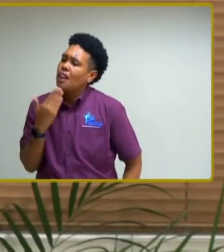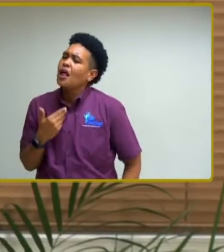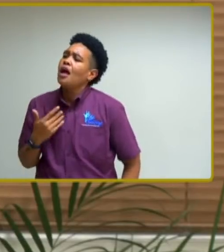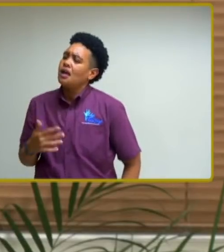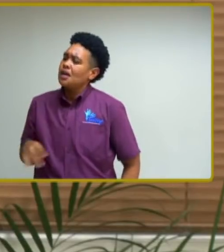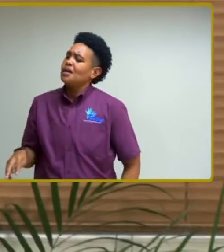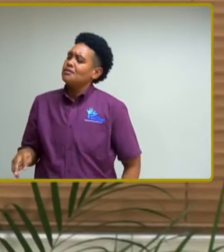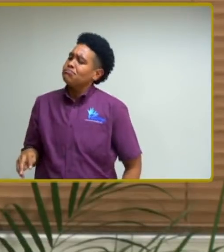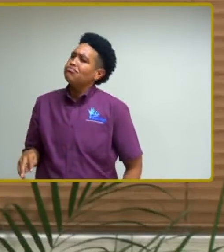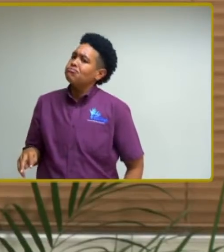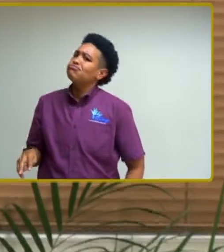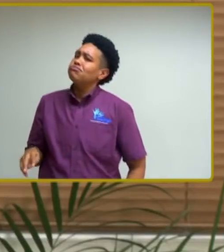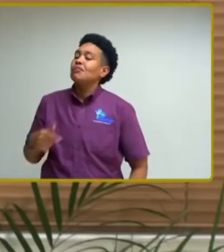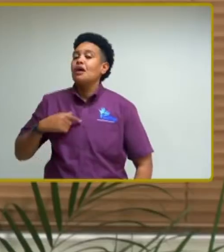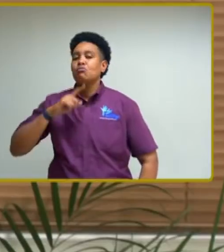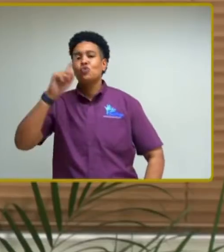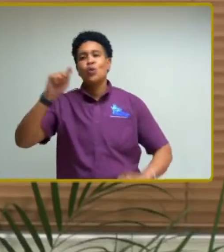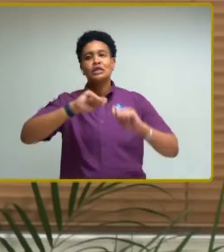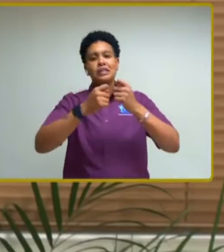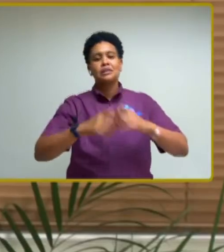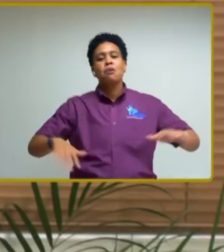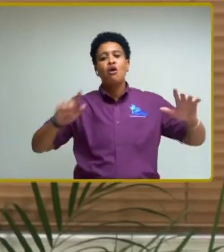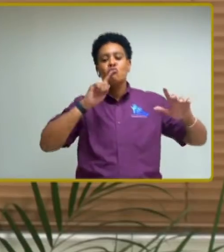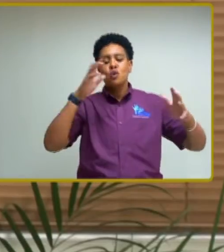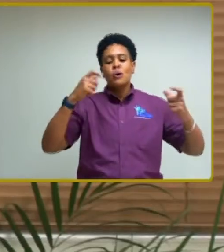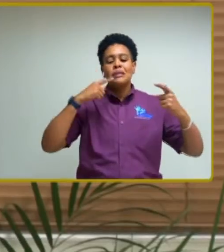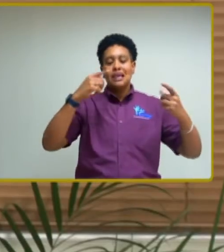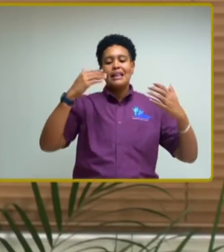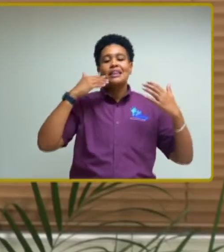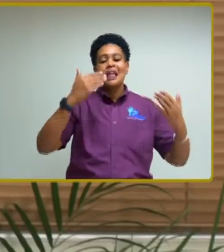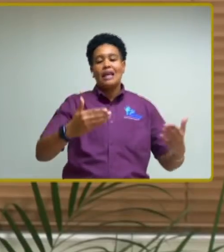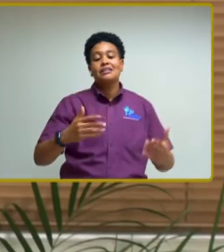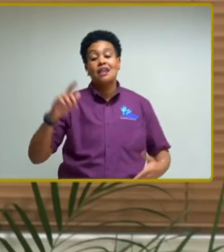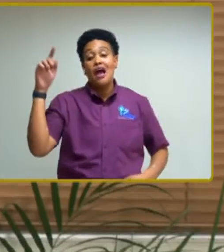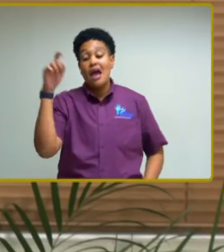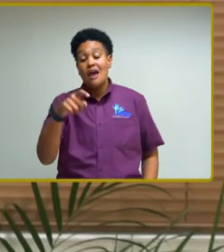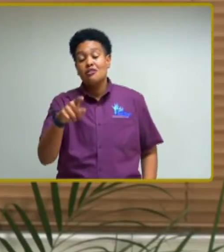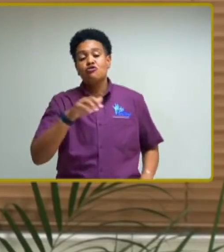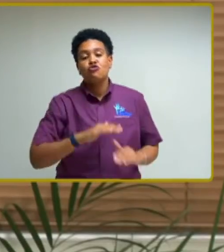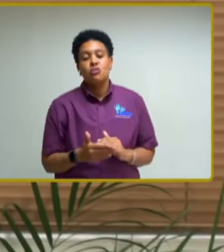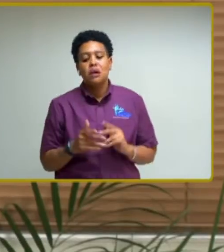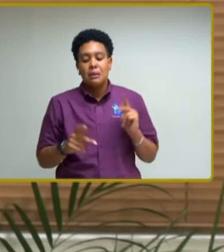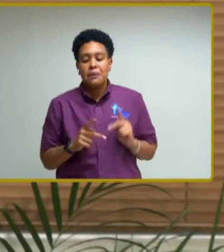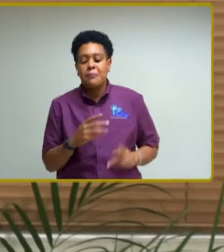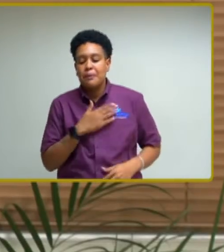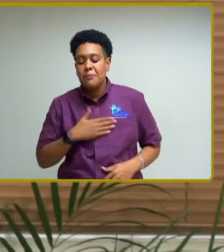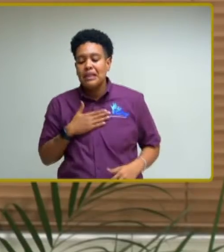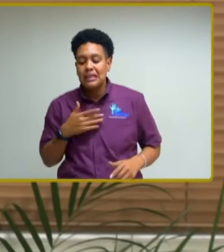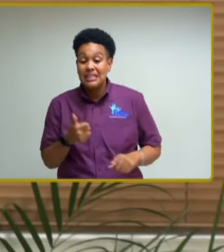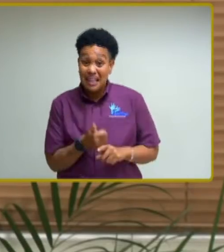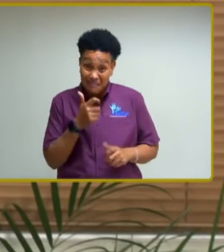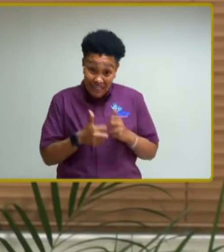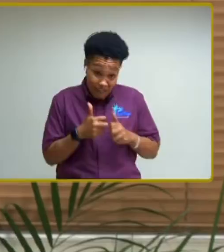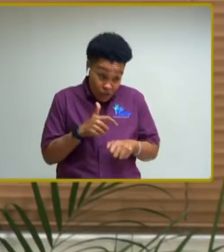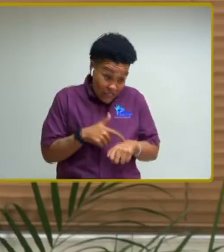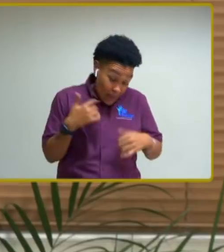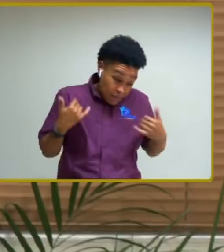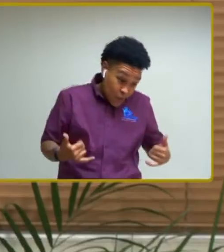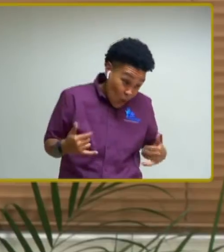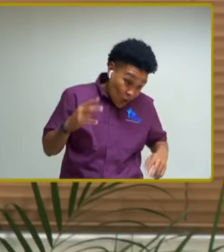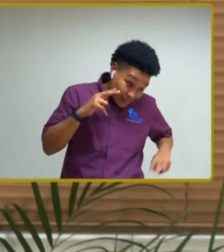country, the team is doing the same thing. So I want to really say thanks and just ask Jamaicans, please, it's a difficult time for